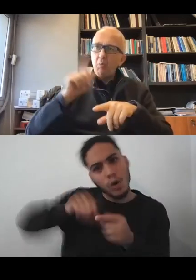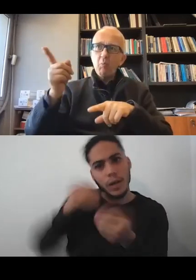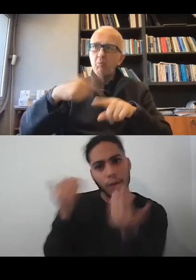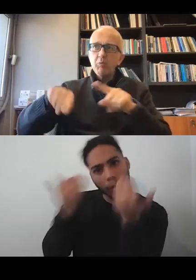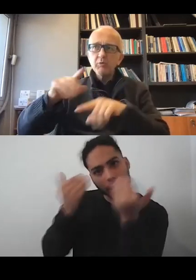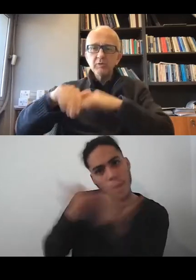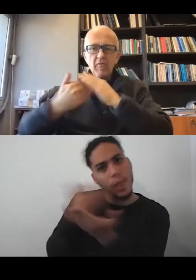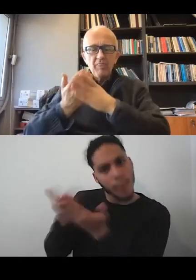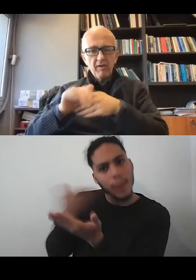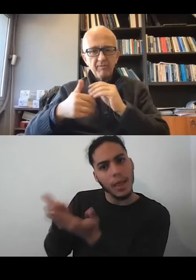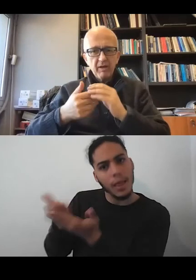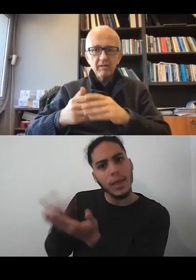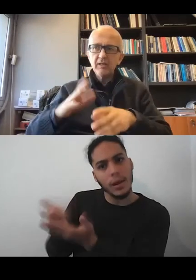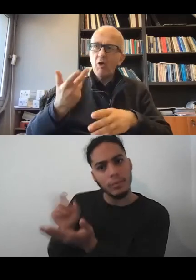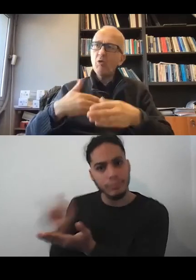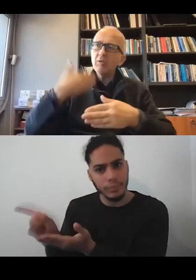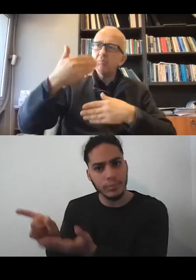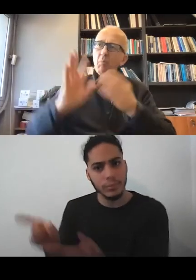project.